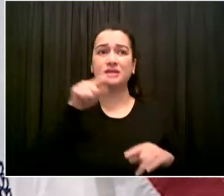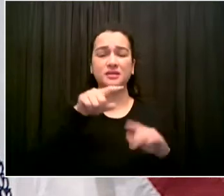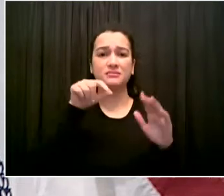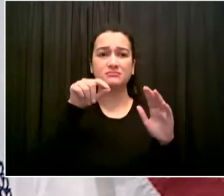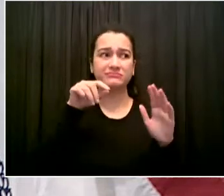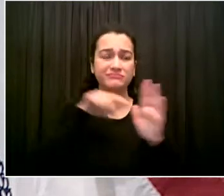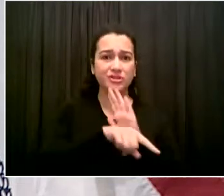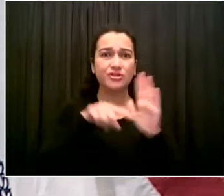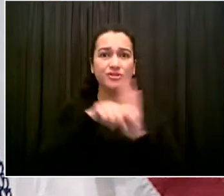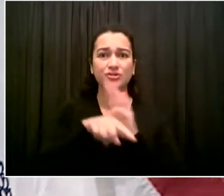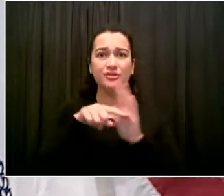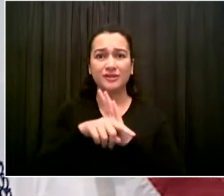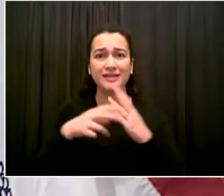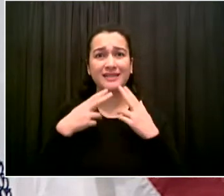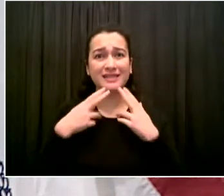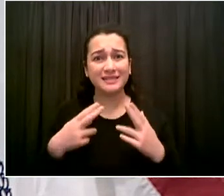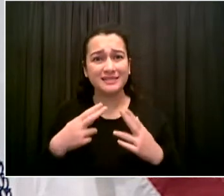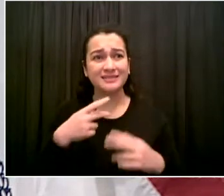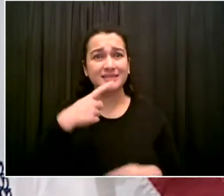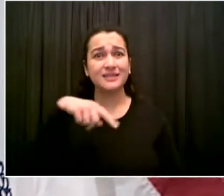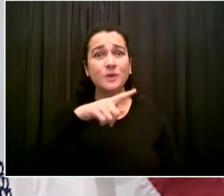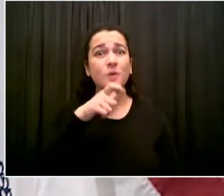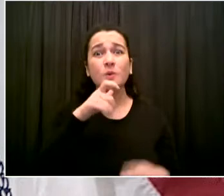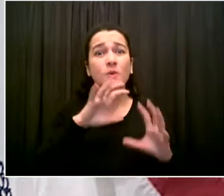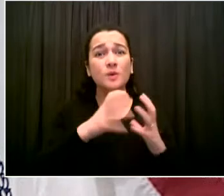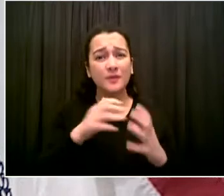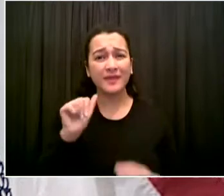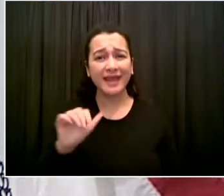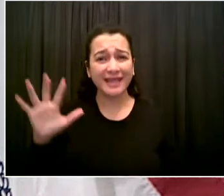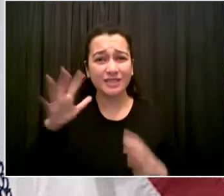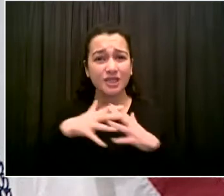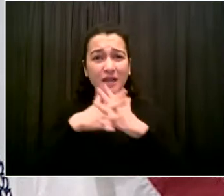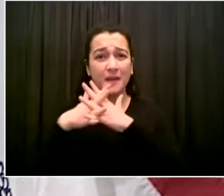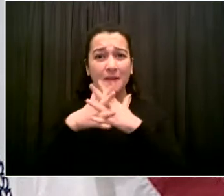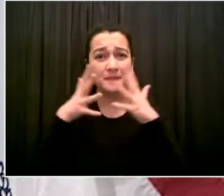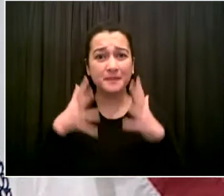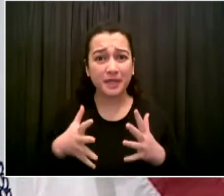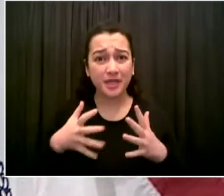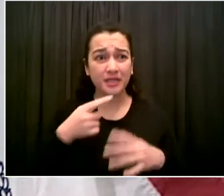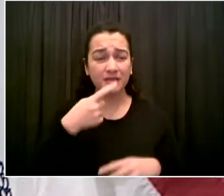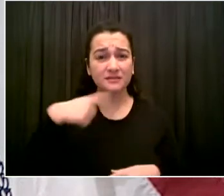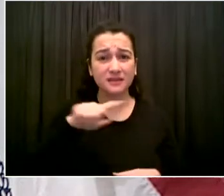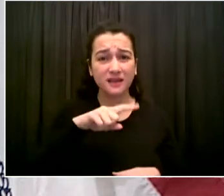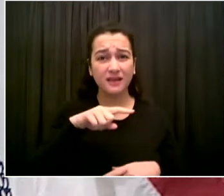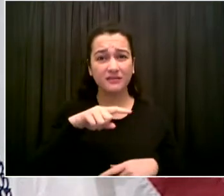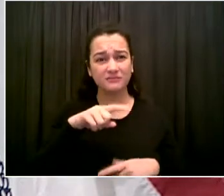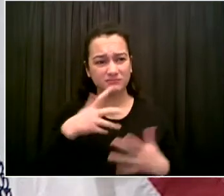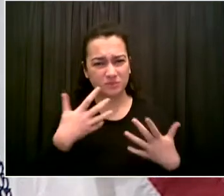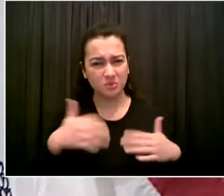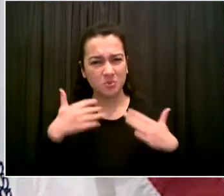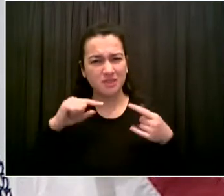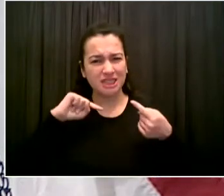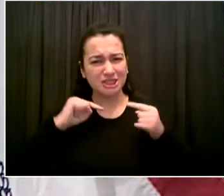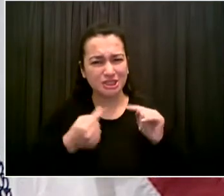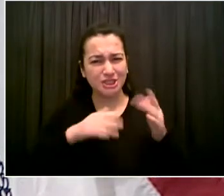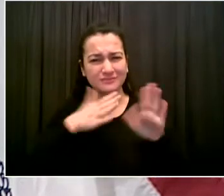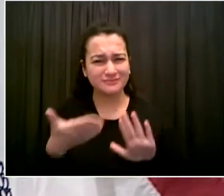American. We have to be clear that what we saw here is nothing less than domestic